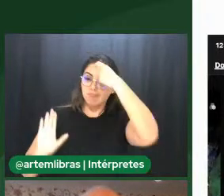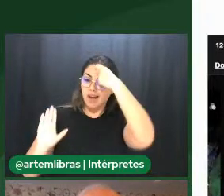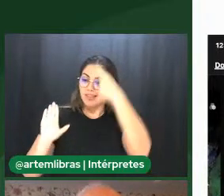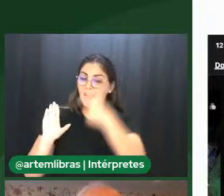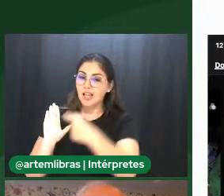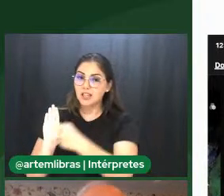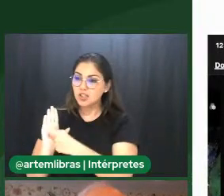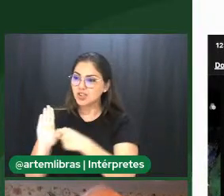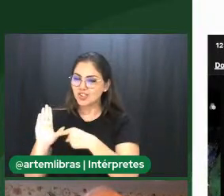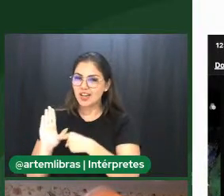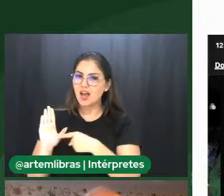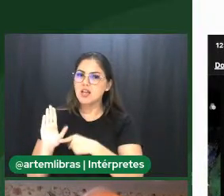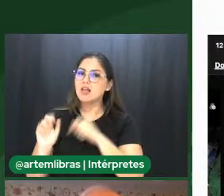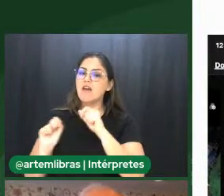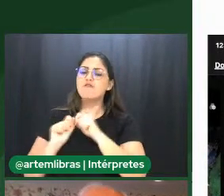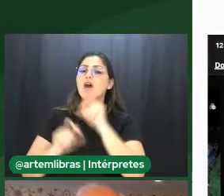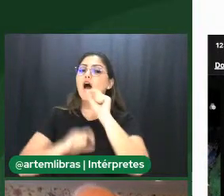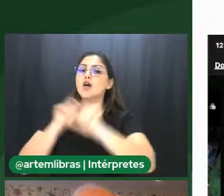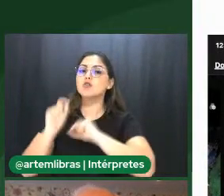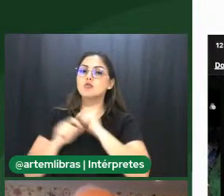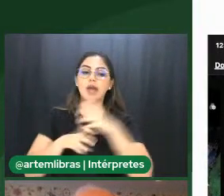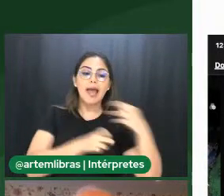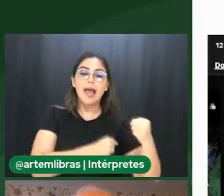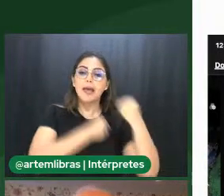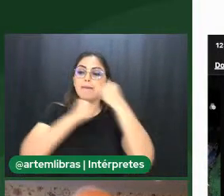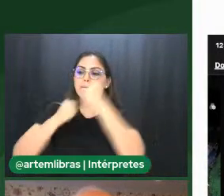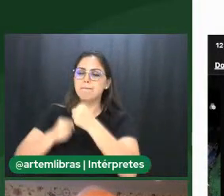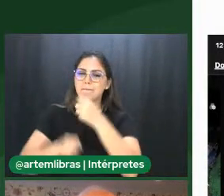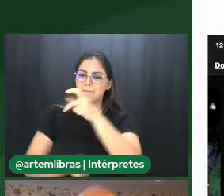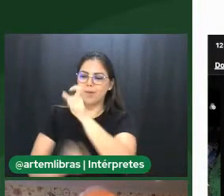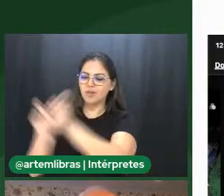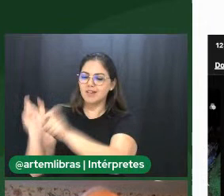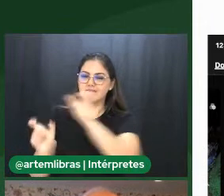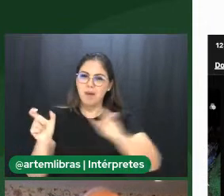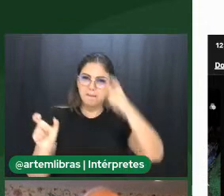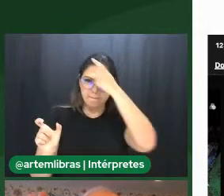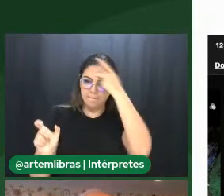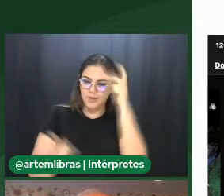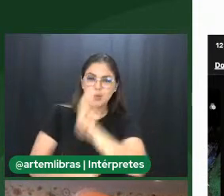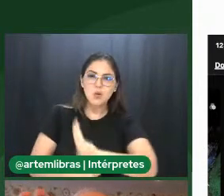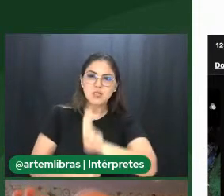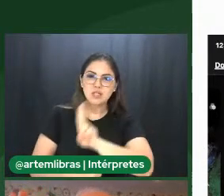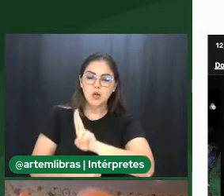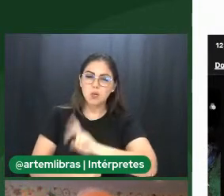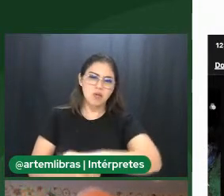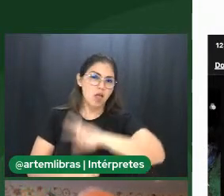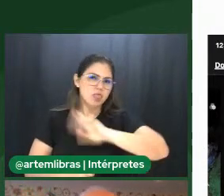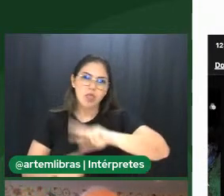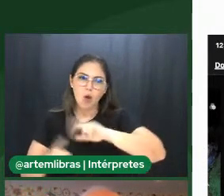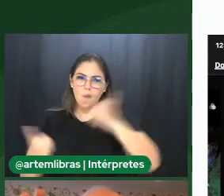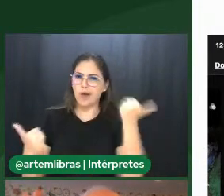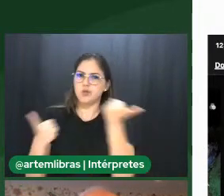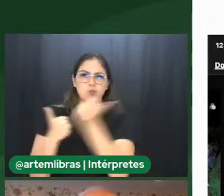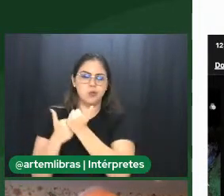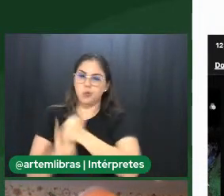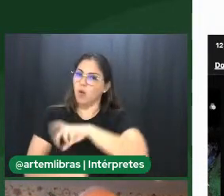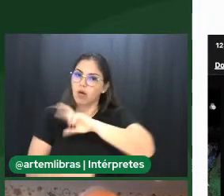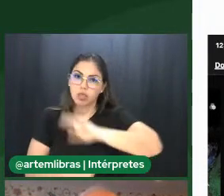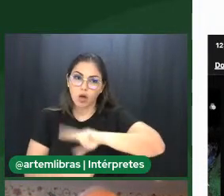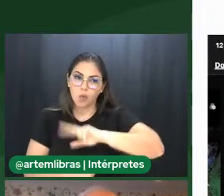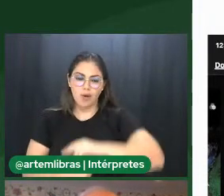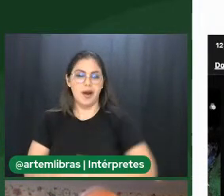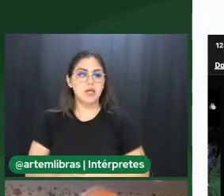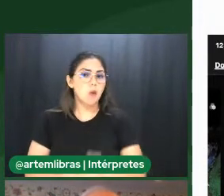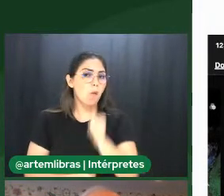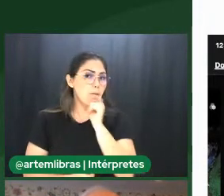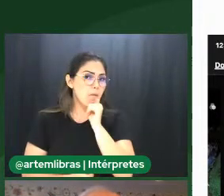favorite example of super tool I've already mentioned, the digital camera, which allows the user to make many choices before they take